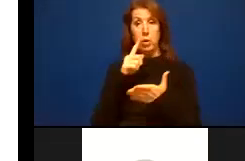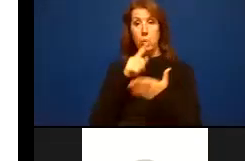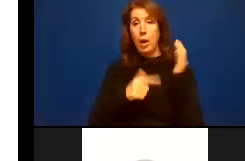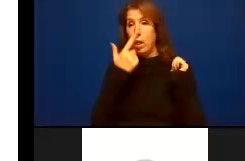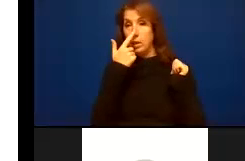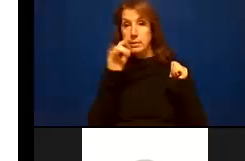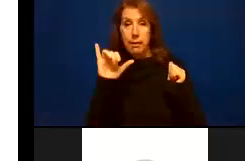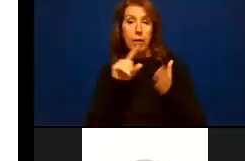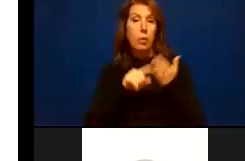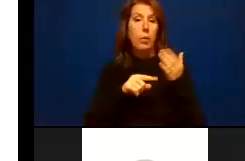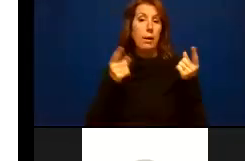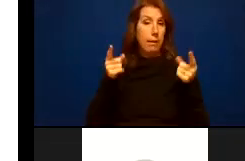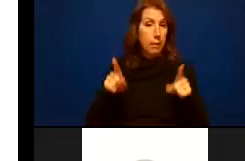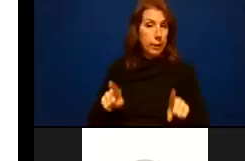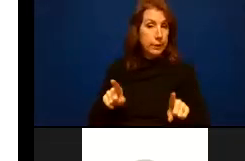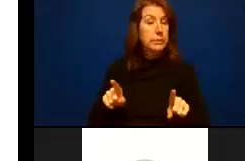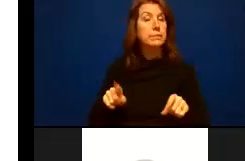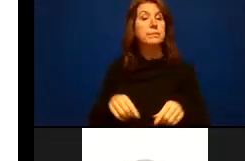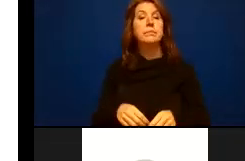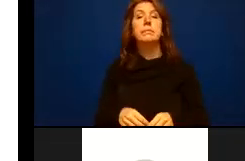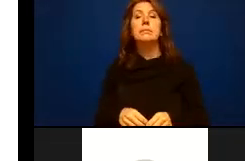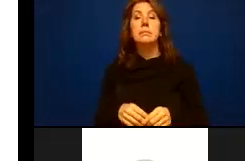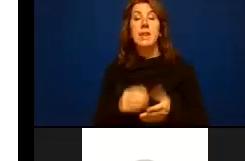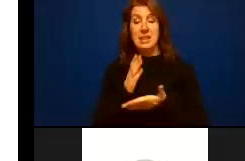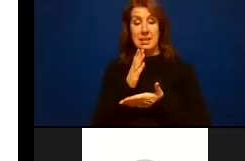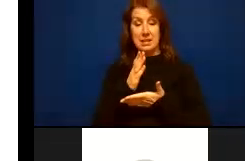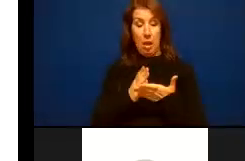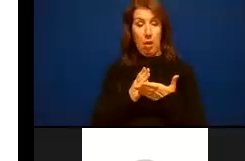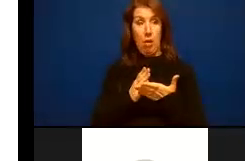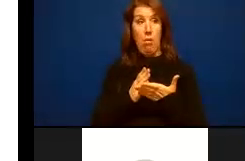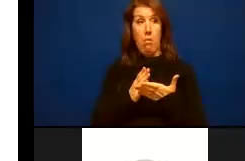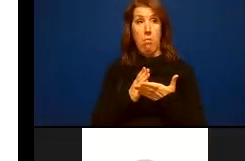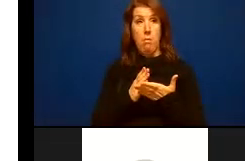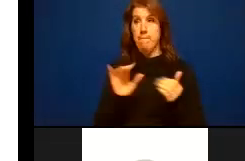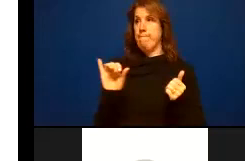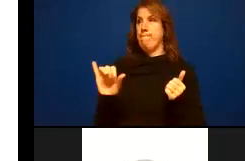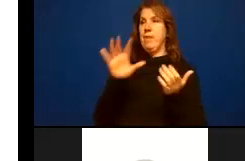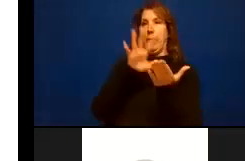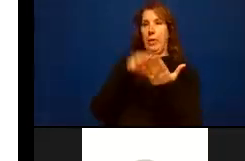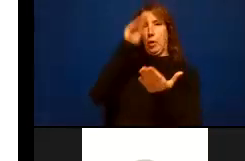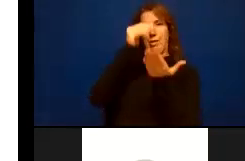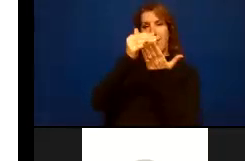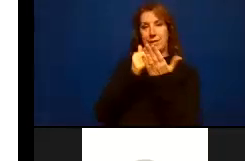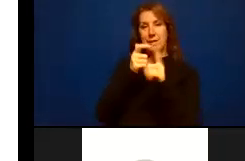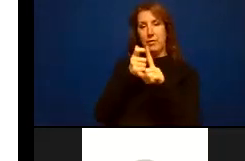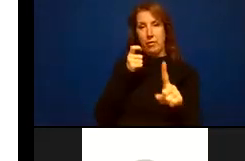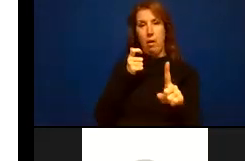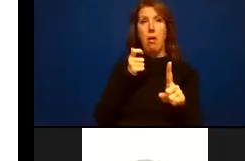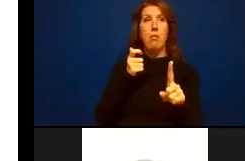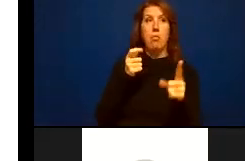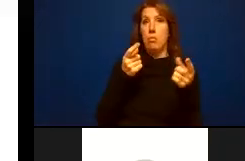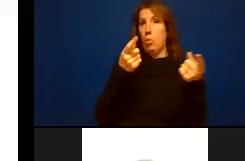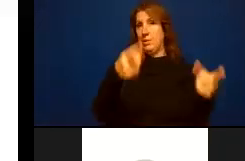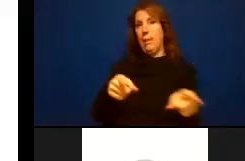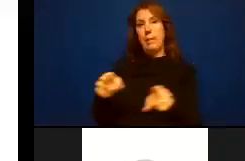happened, and you know, what some of the lessons learned have been, and where we may go from